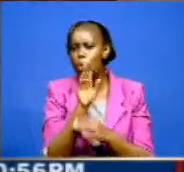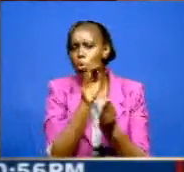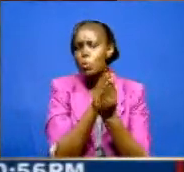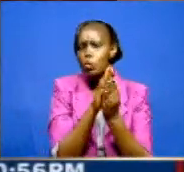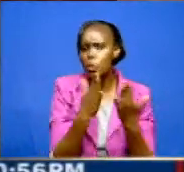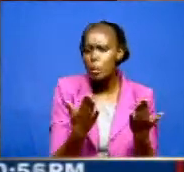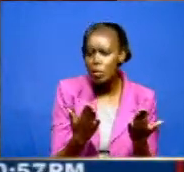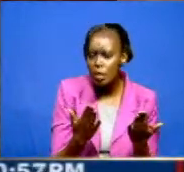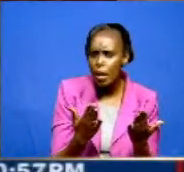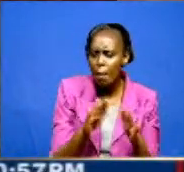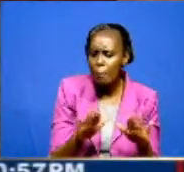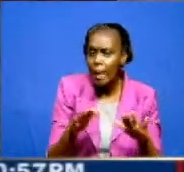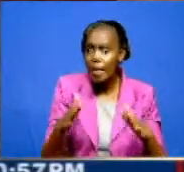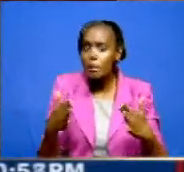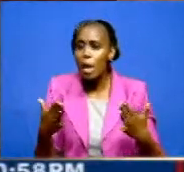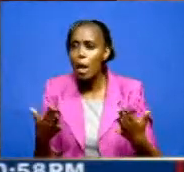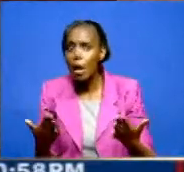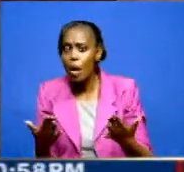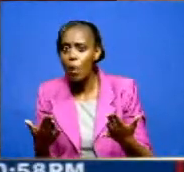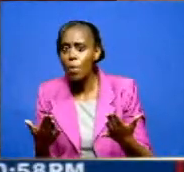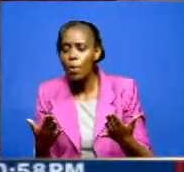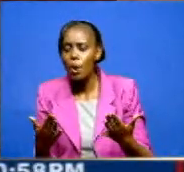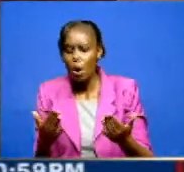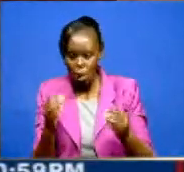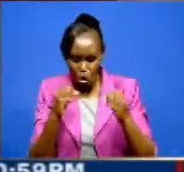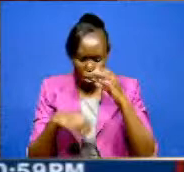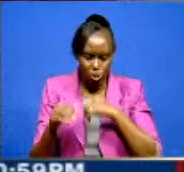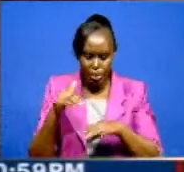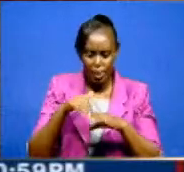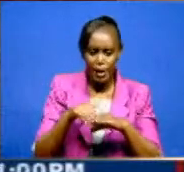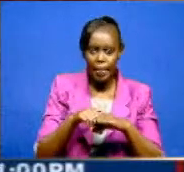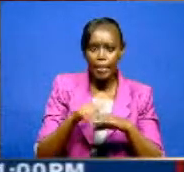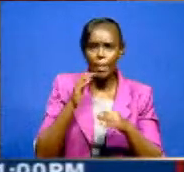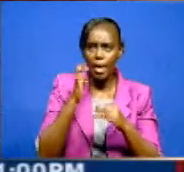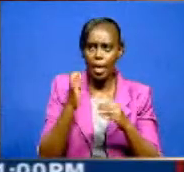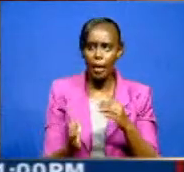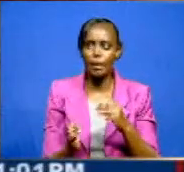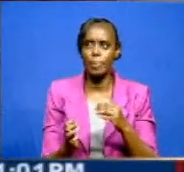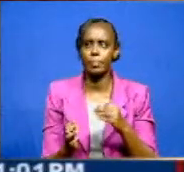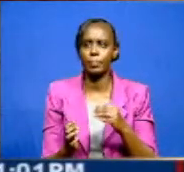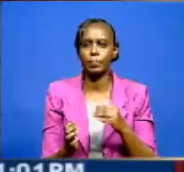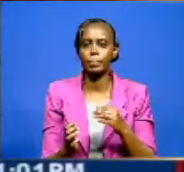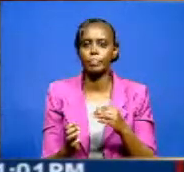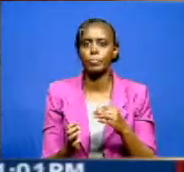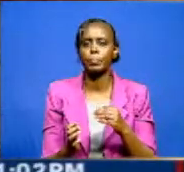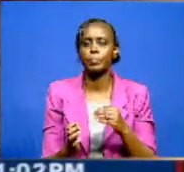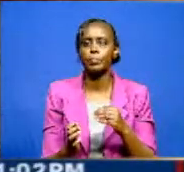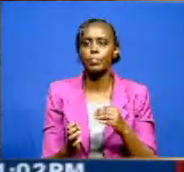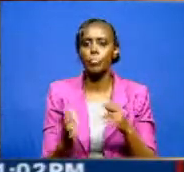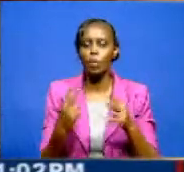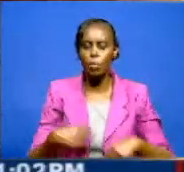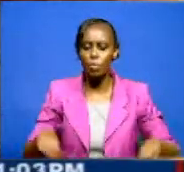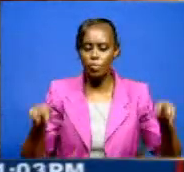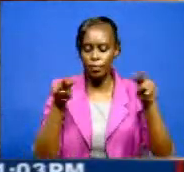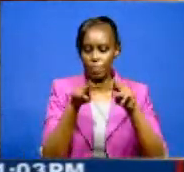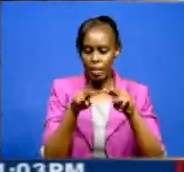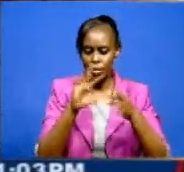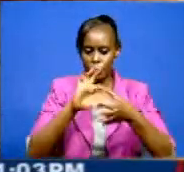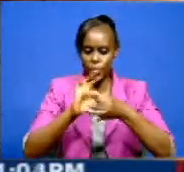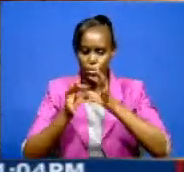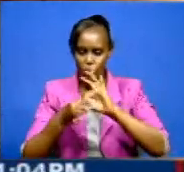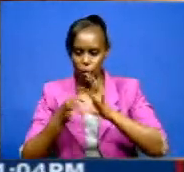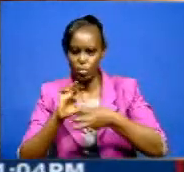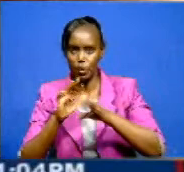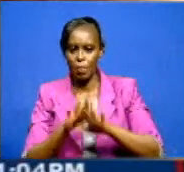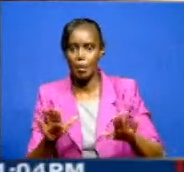extension officers and the contribution in the end, you know, of the value chain, and that is